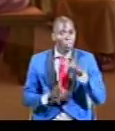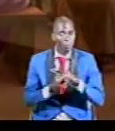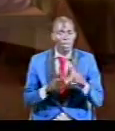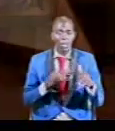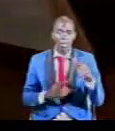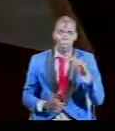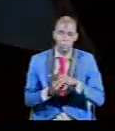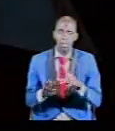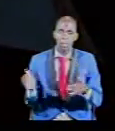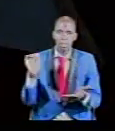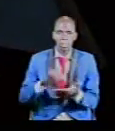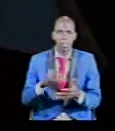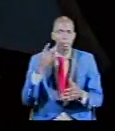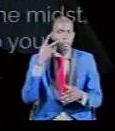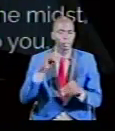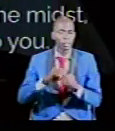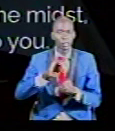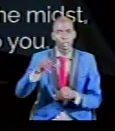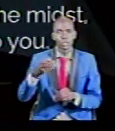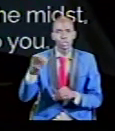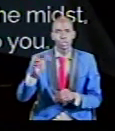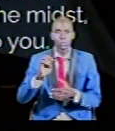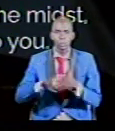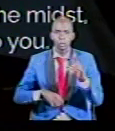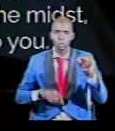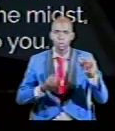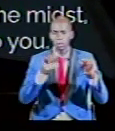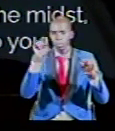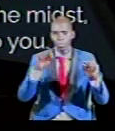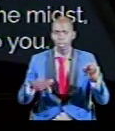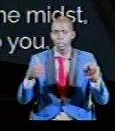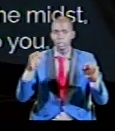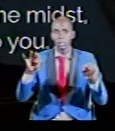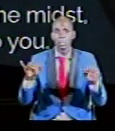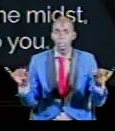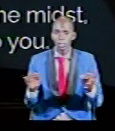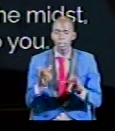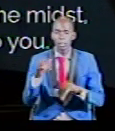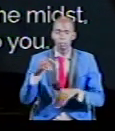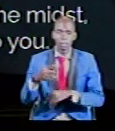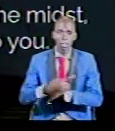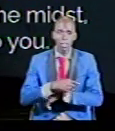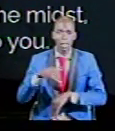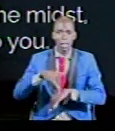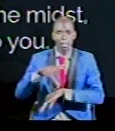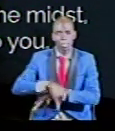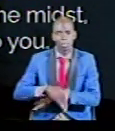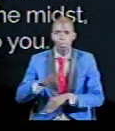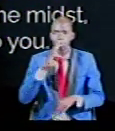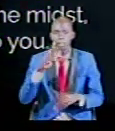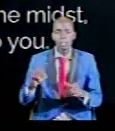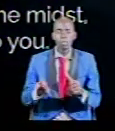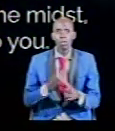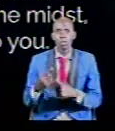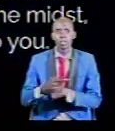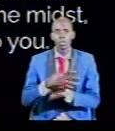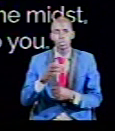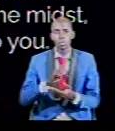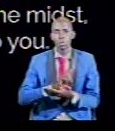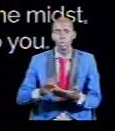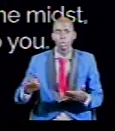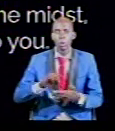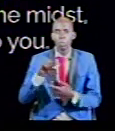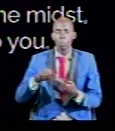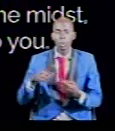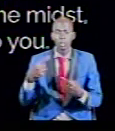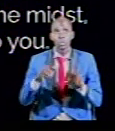He appeared to them again. In John 20 verse 19, then the same day at evening, being the first day of the week, when the doors were